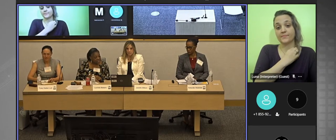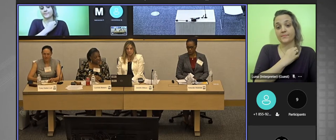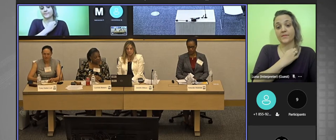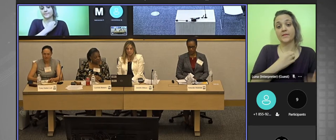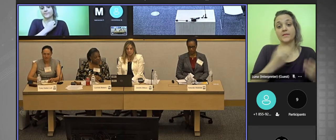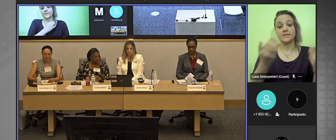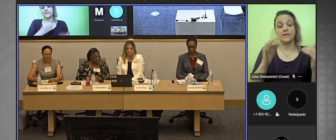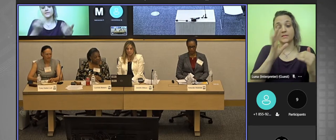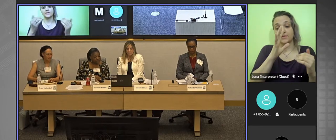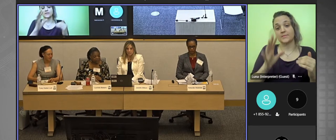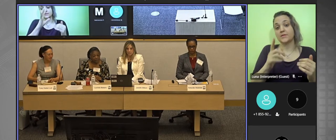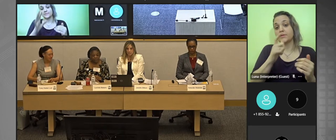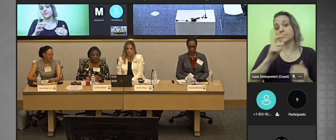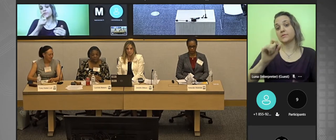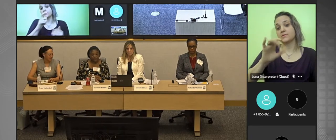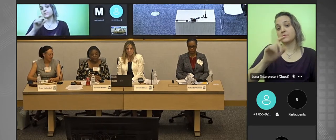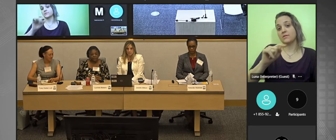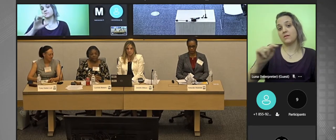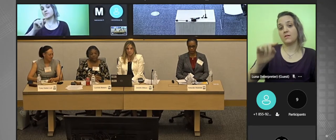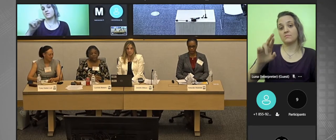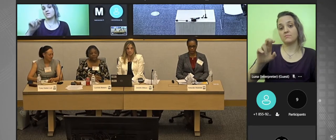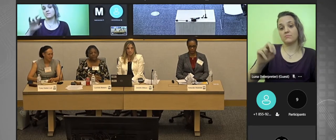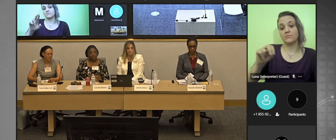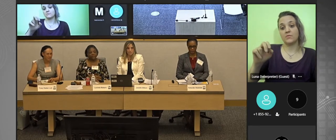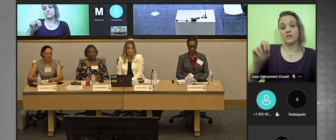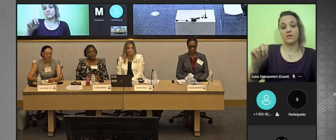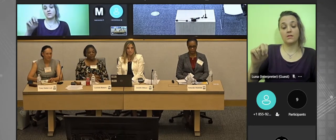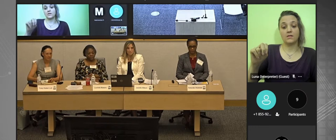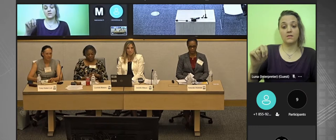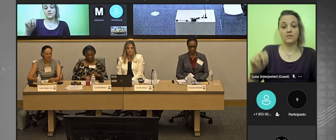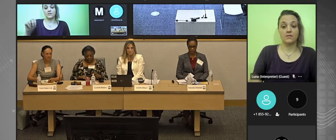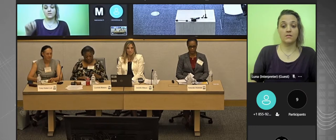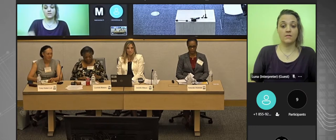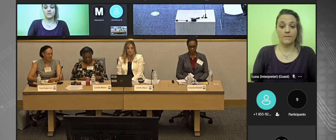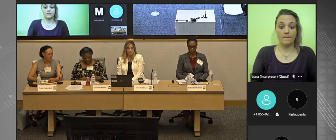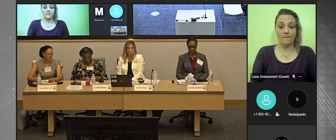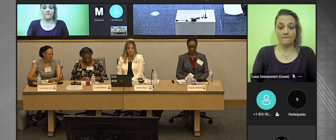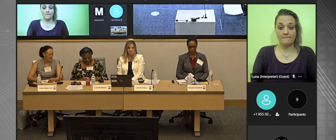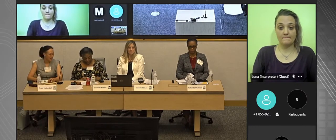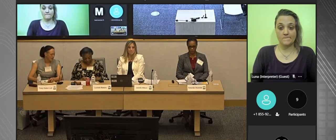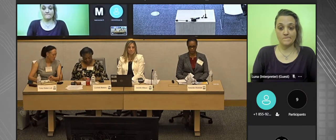thank you our next speaker is Scott Brennan